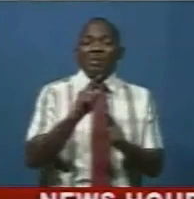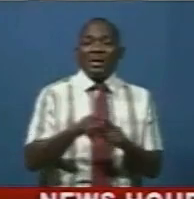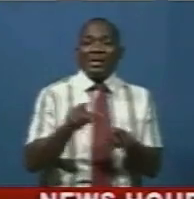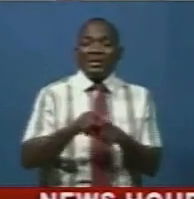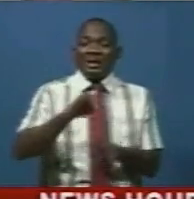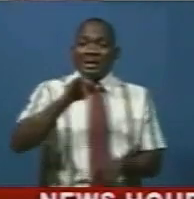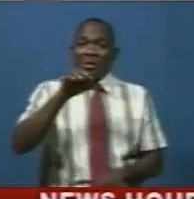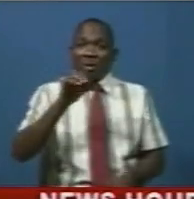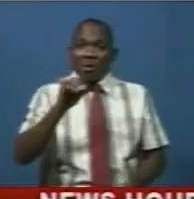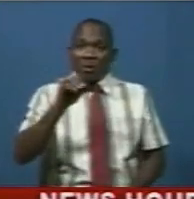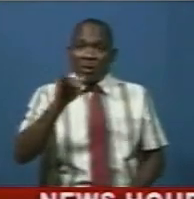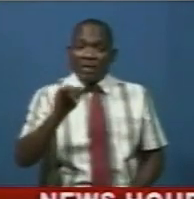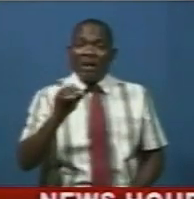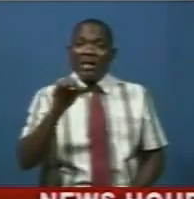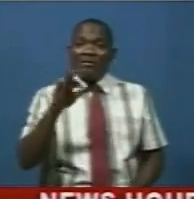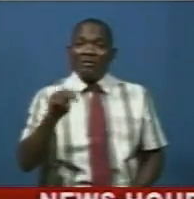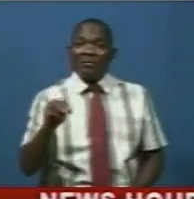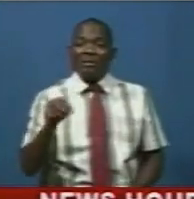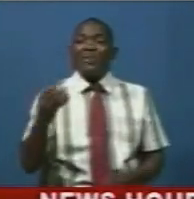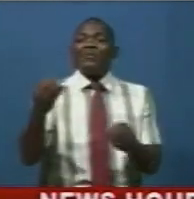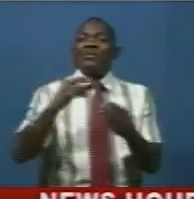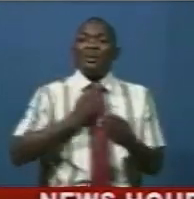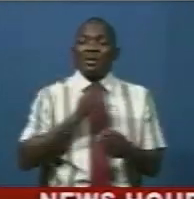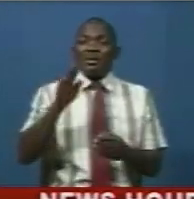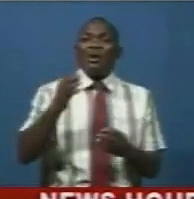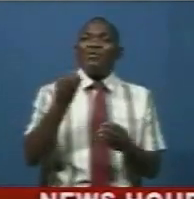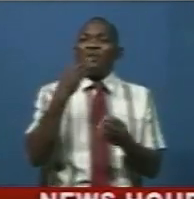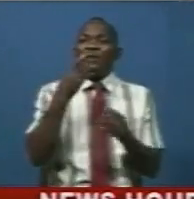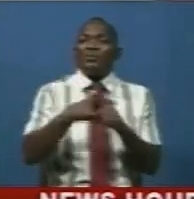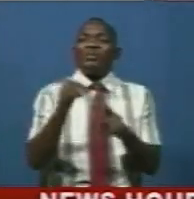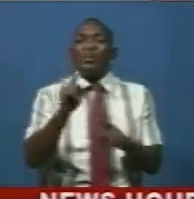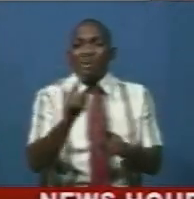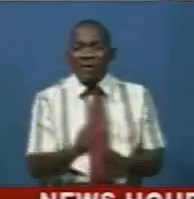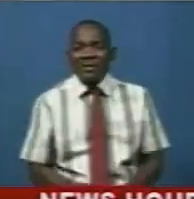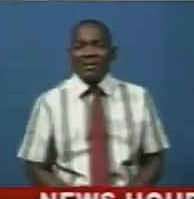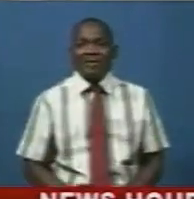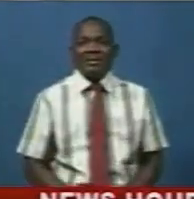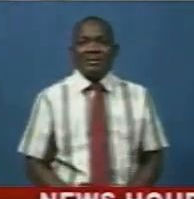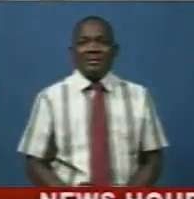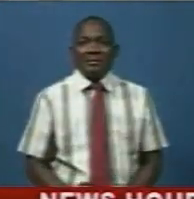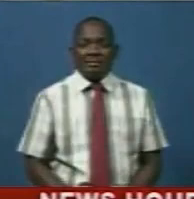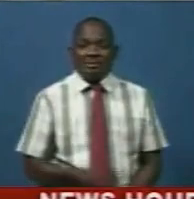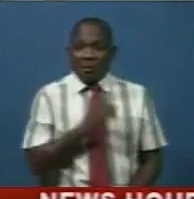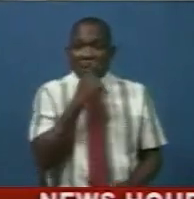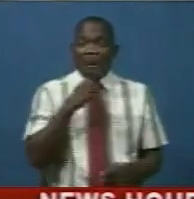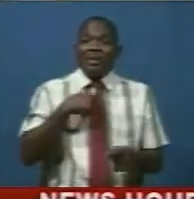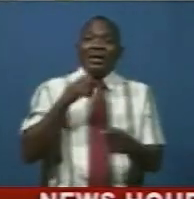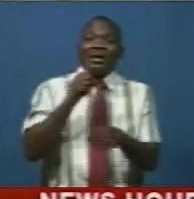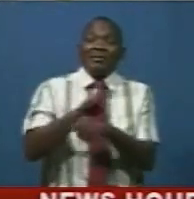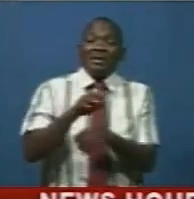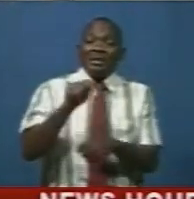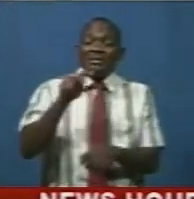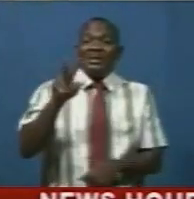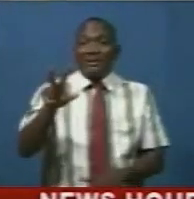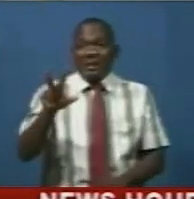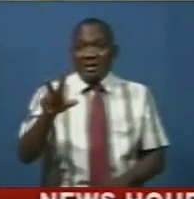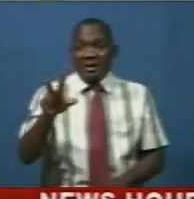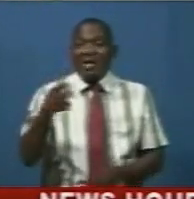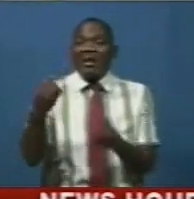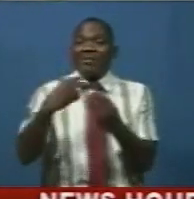FM to come and tell us the source of the figures they were churning out. I'm calling on TV3